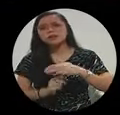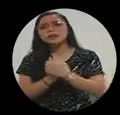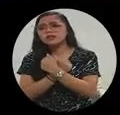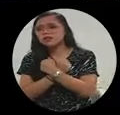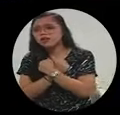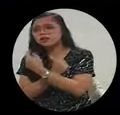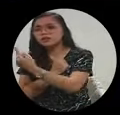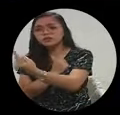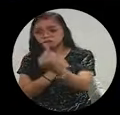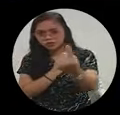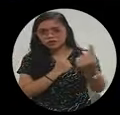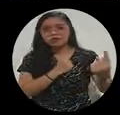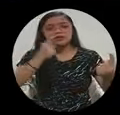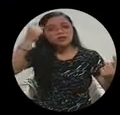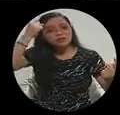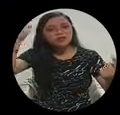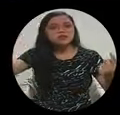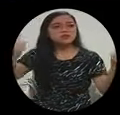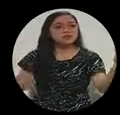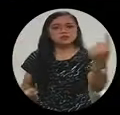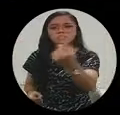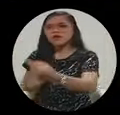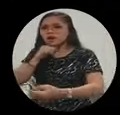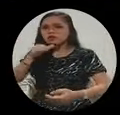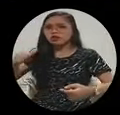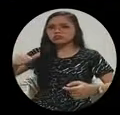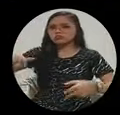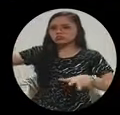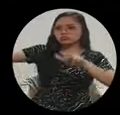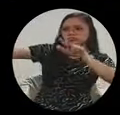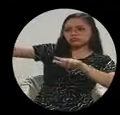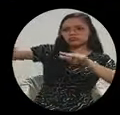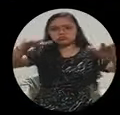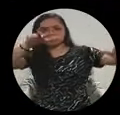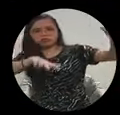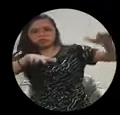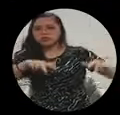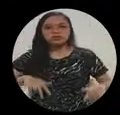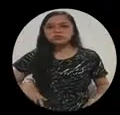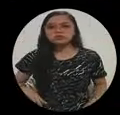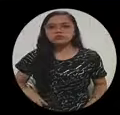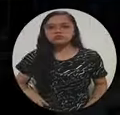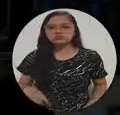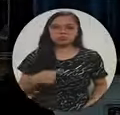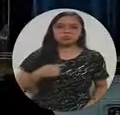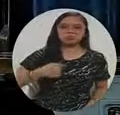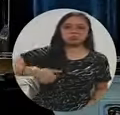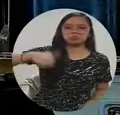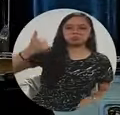one another, understand one another. We are not competing in Bible Baptist Church.